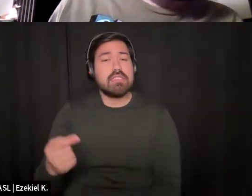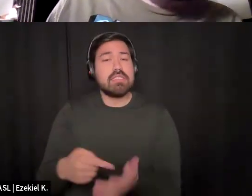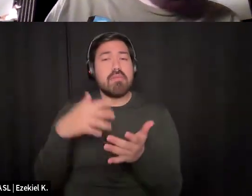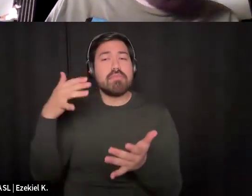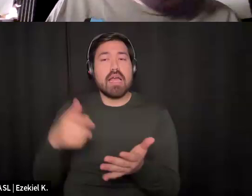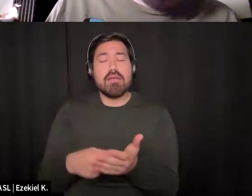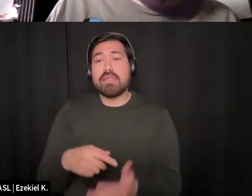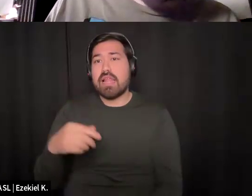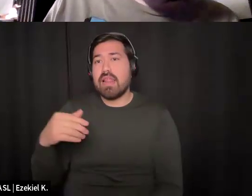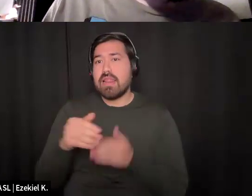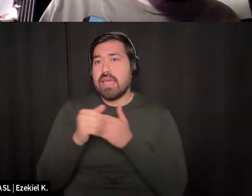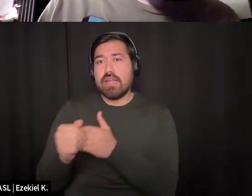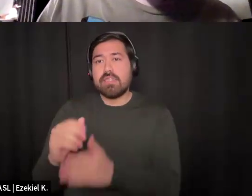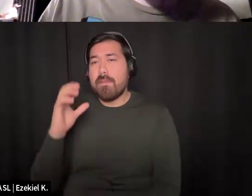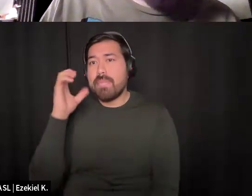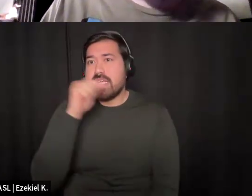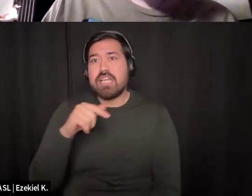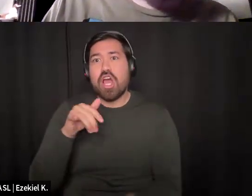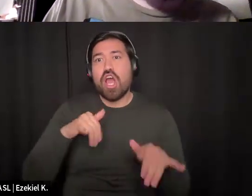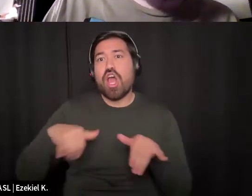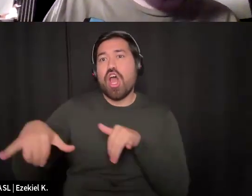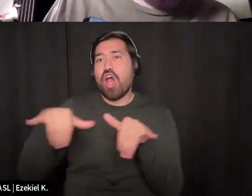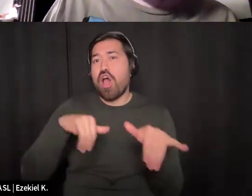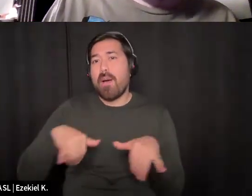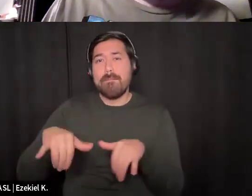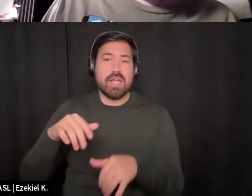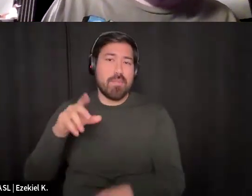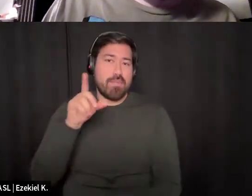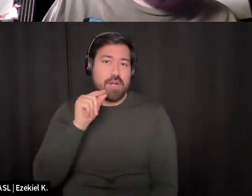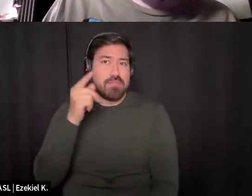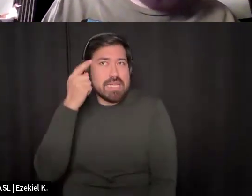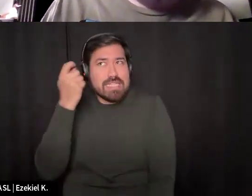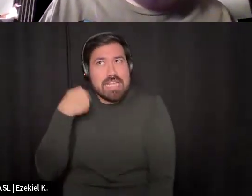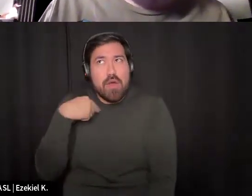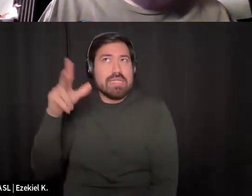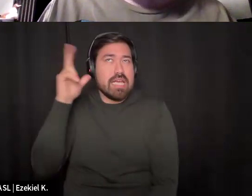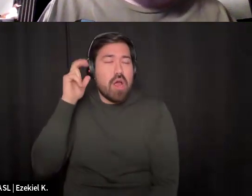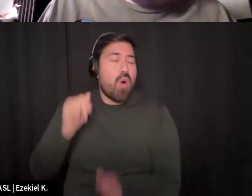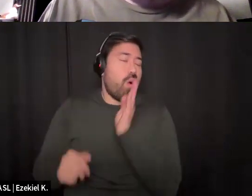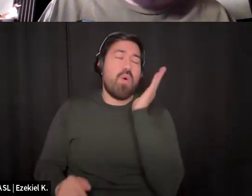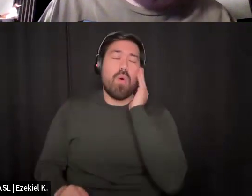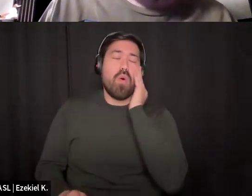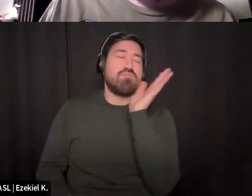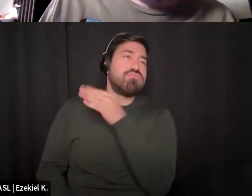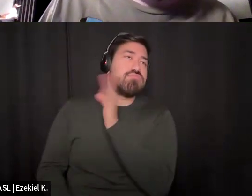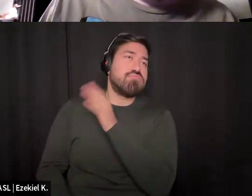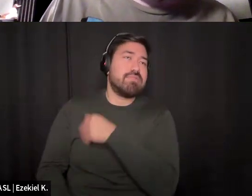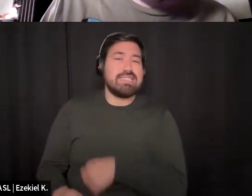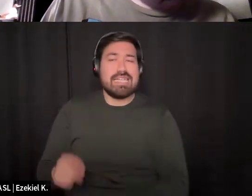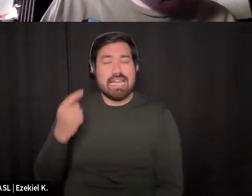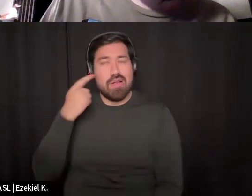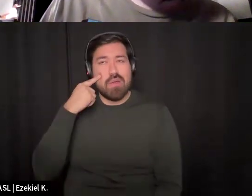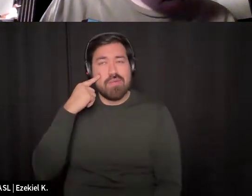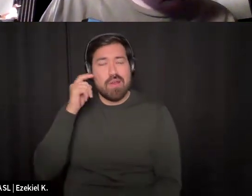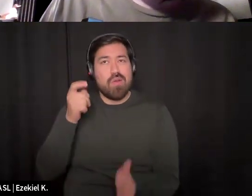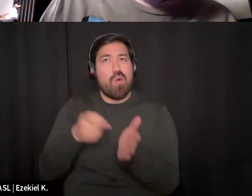leaders miss common birds when they're doing bird surveys because they're so used to hearing them. Like it doesn't even